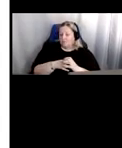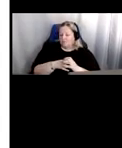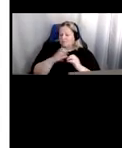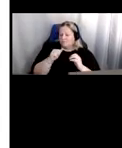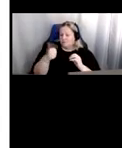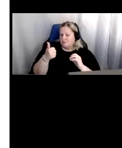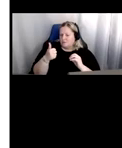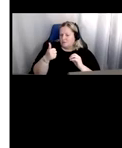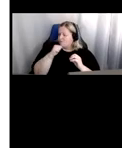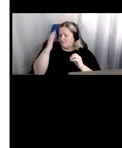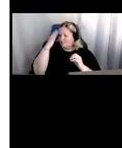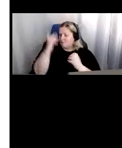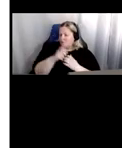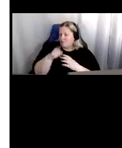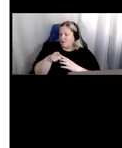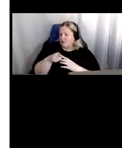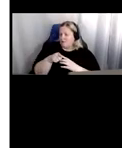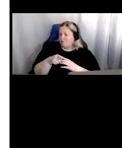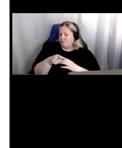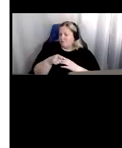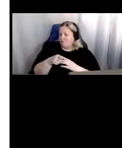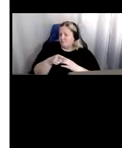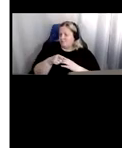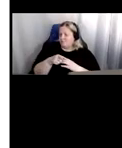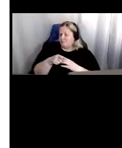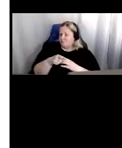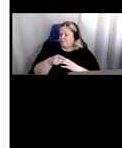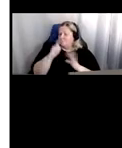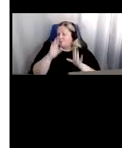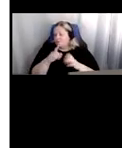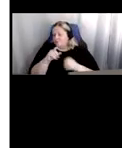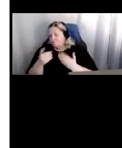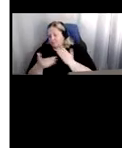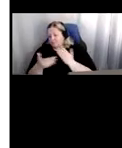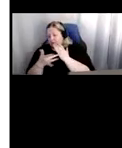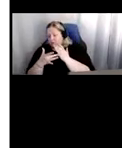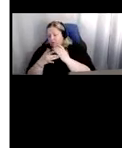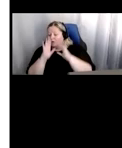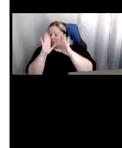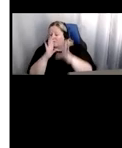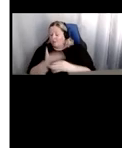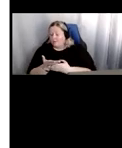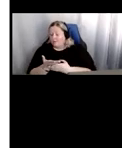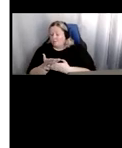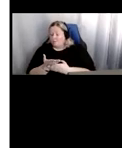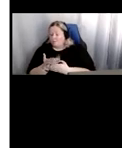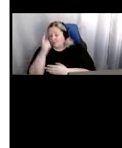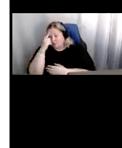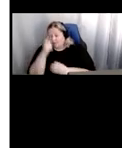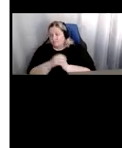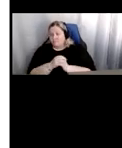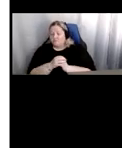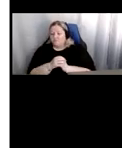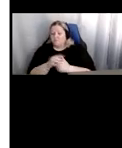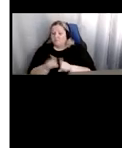you are not familiar with this, a really awesome piece of technology that does a lot of great things, I think. We